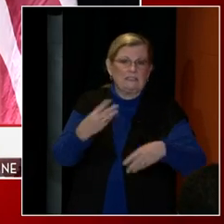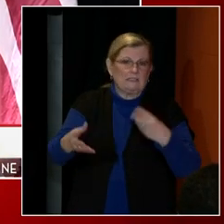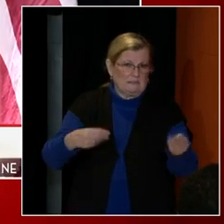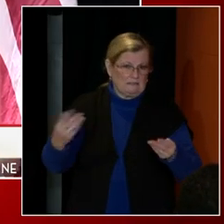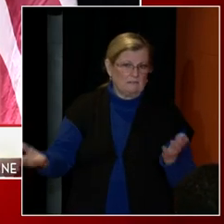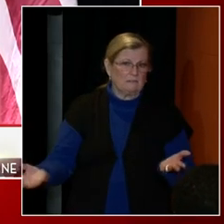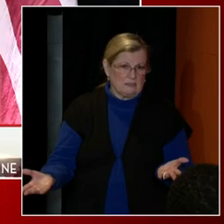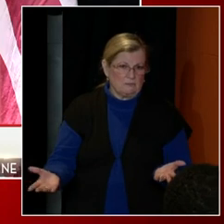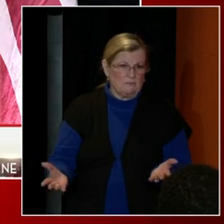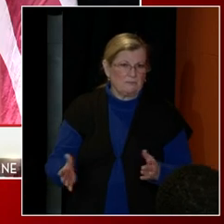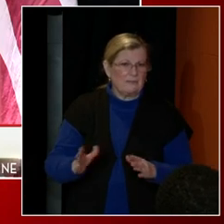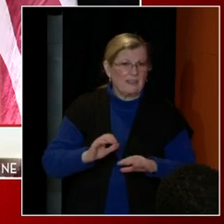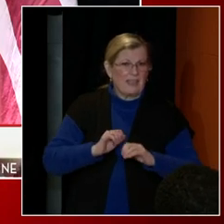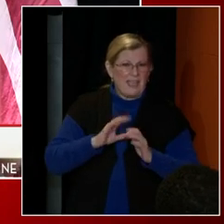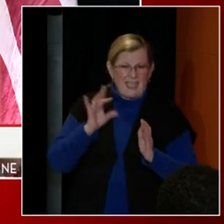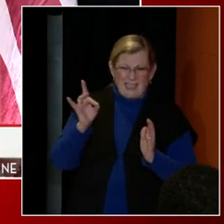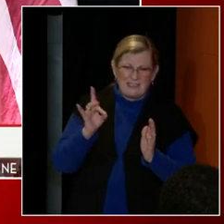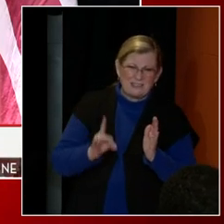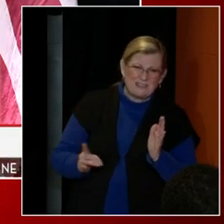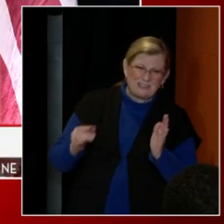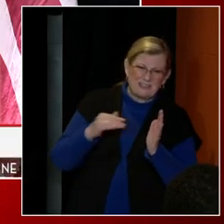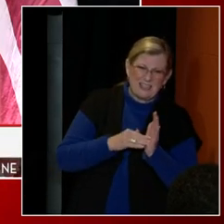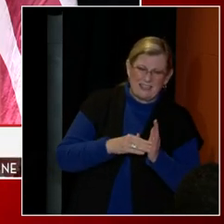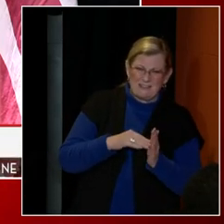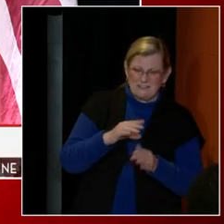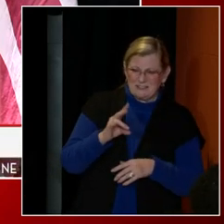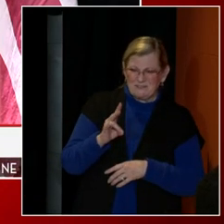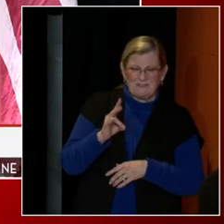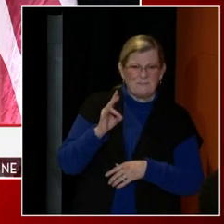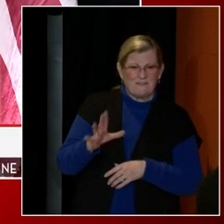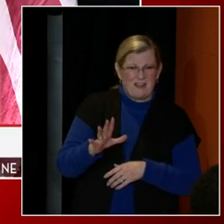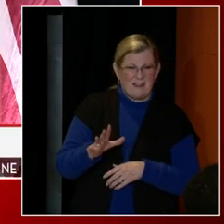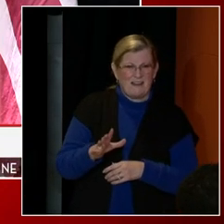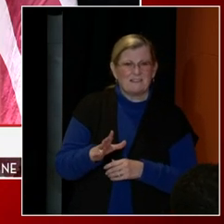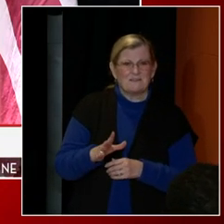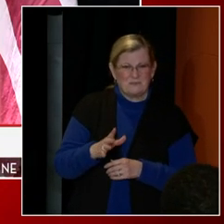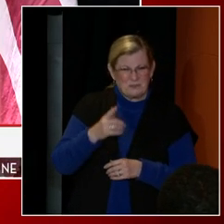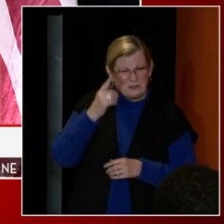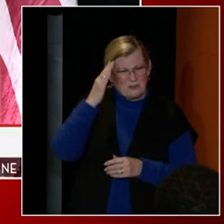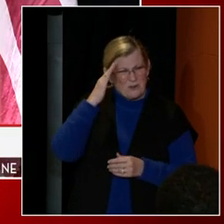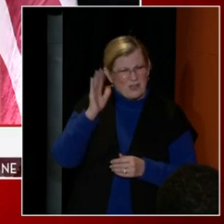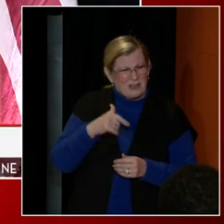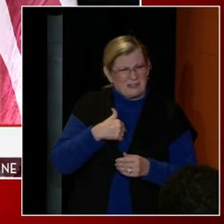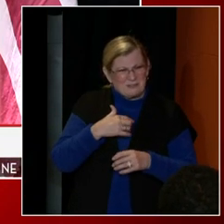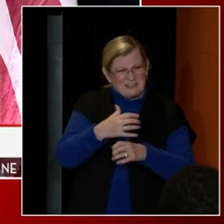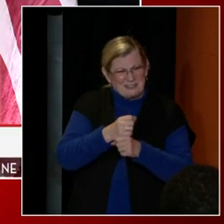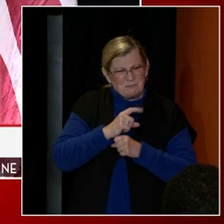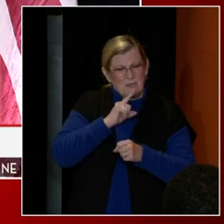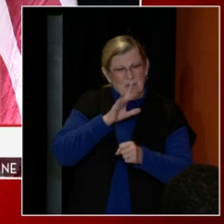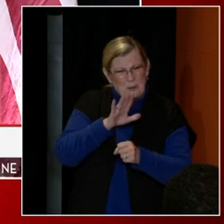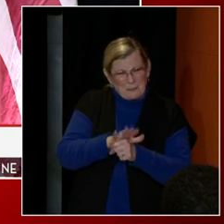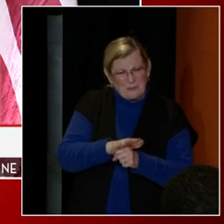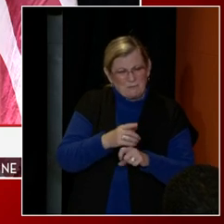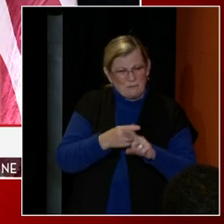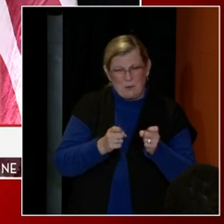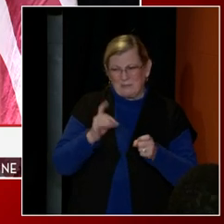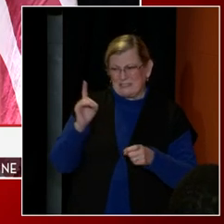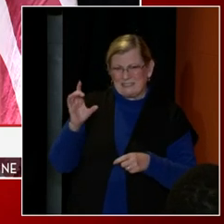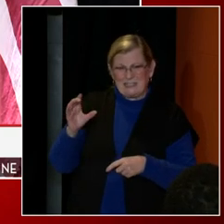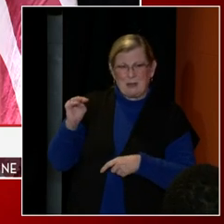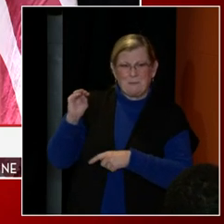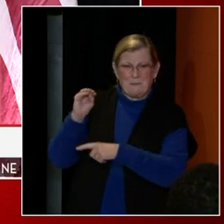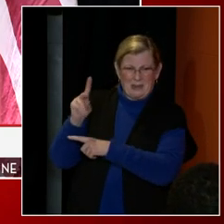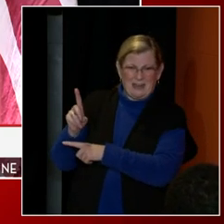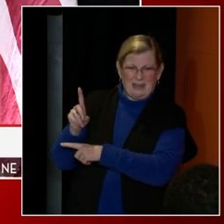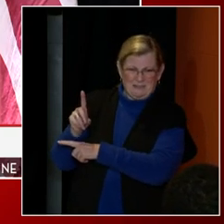doses. However, you all know that we have received a commitment from Virginia and a commitment from Maryland to have